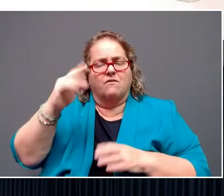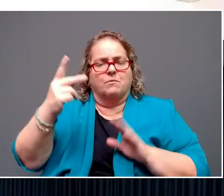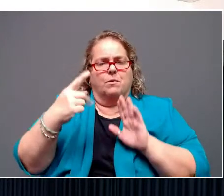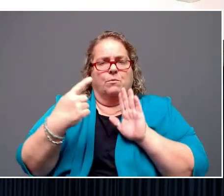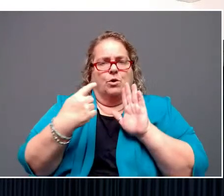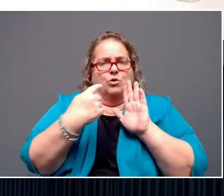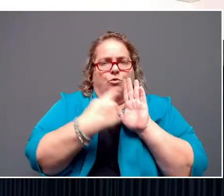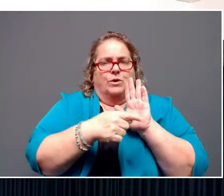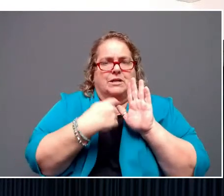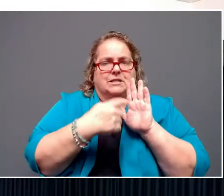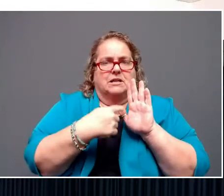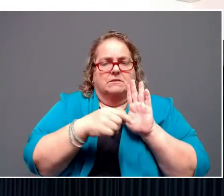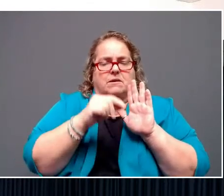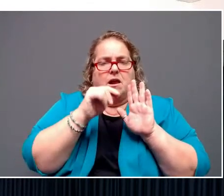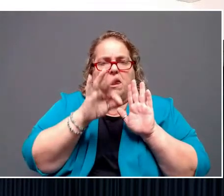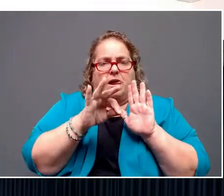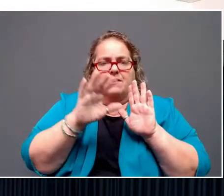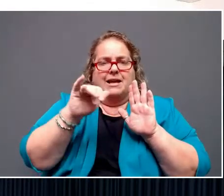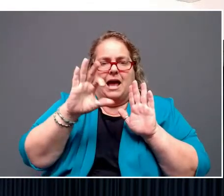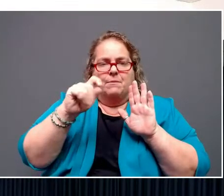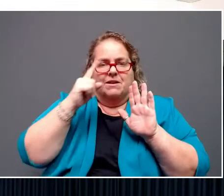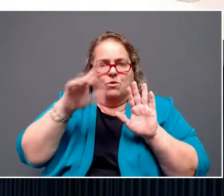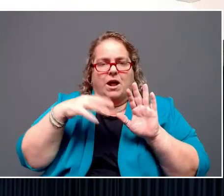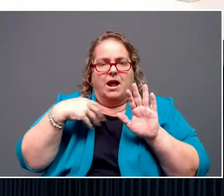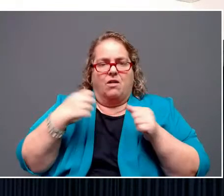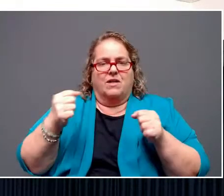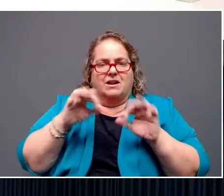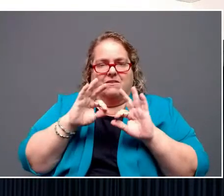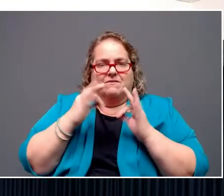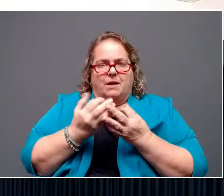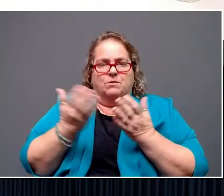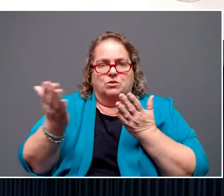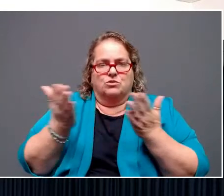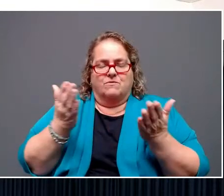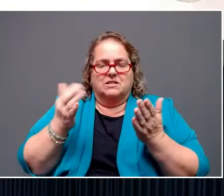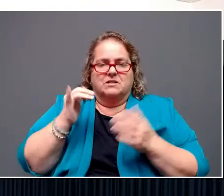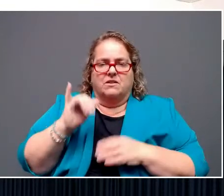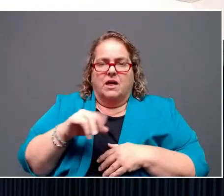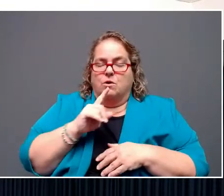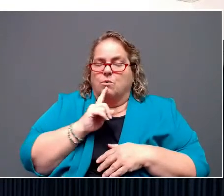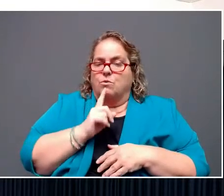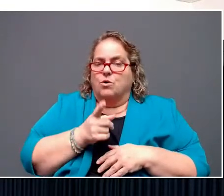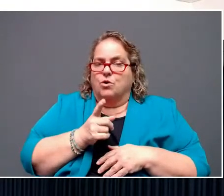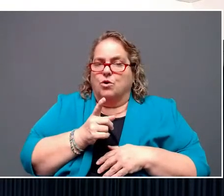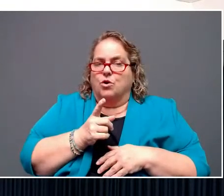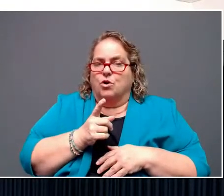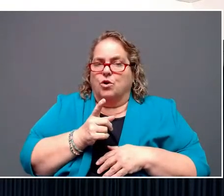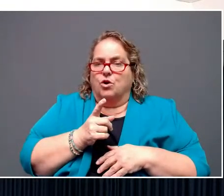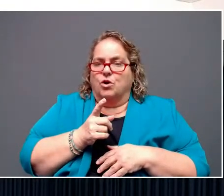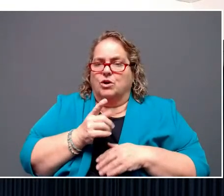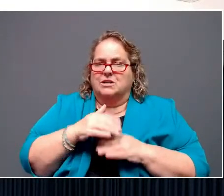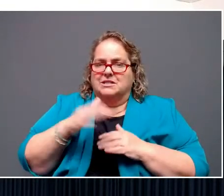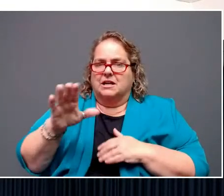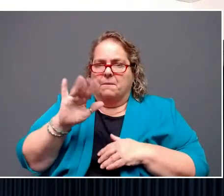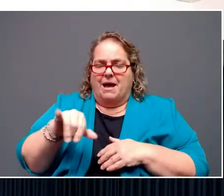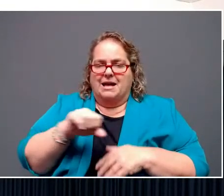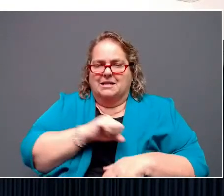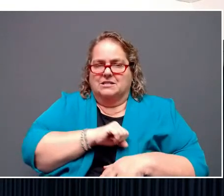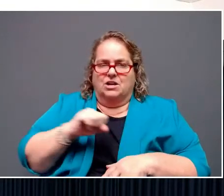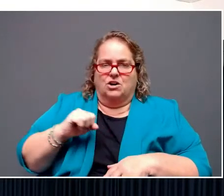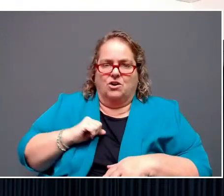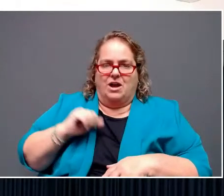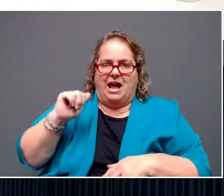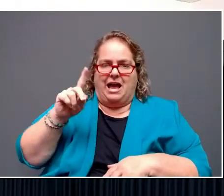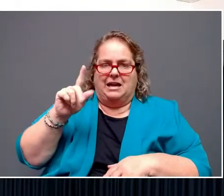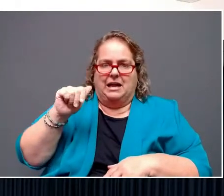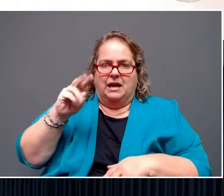the Cabinet for Health and Family Services that were launched by Senator Adams yesterday about